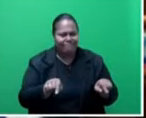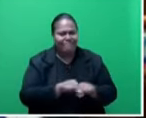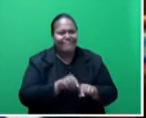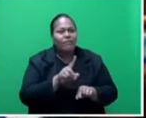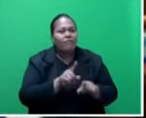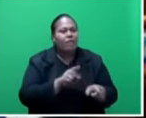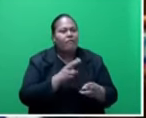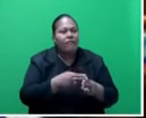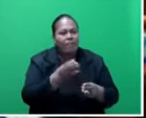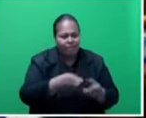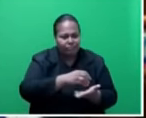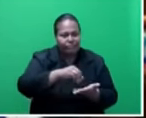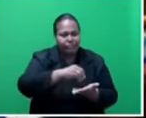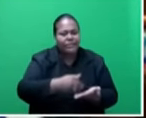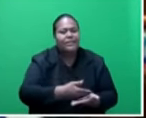their rice farms.